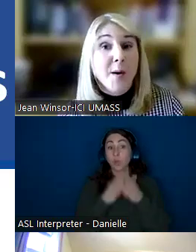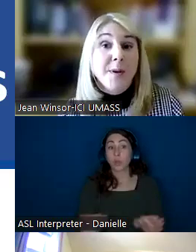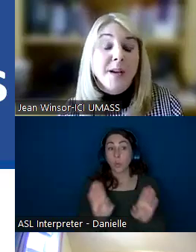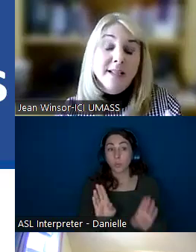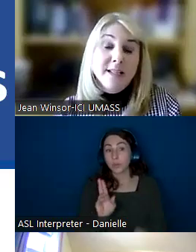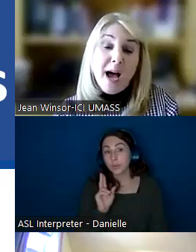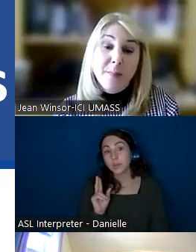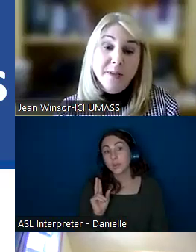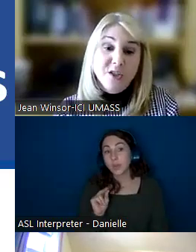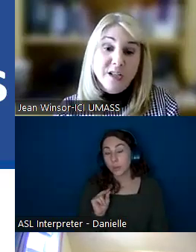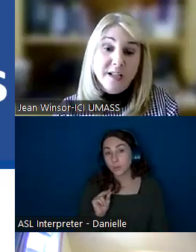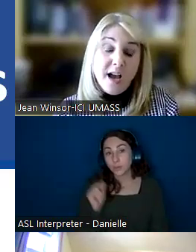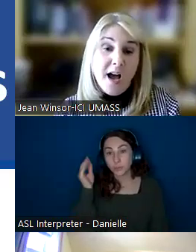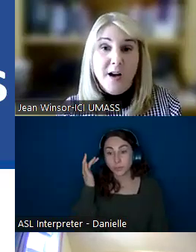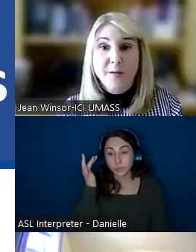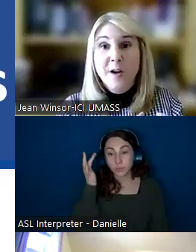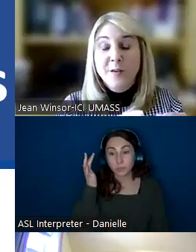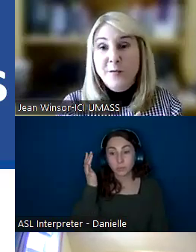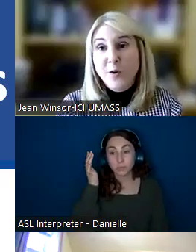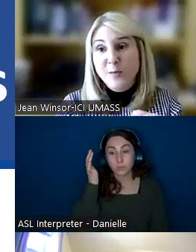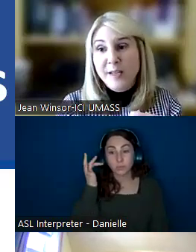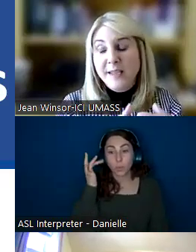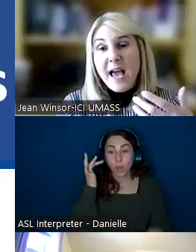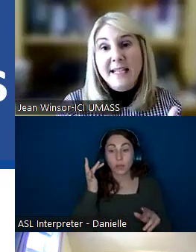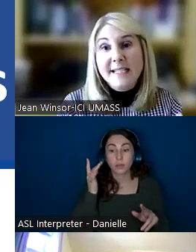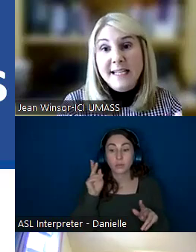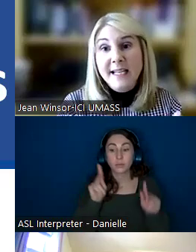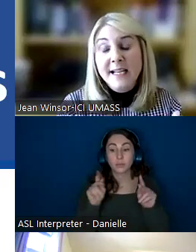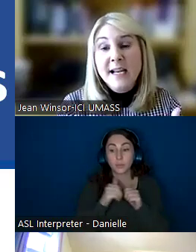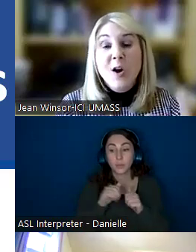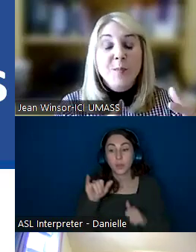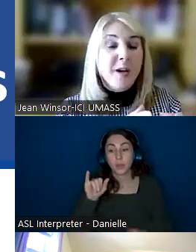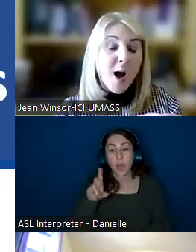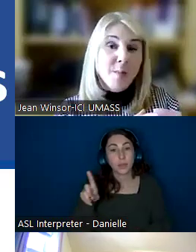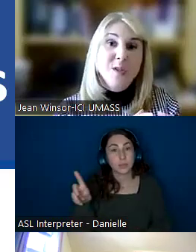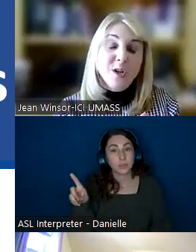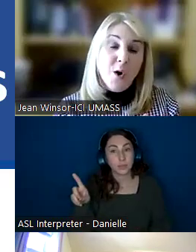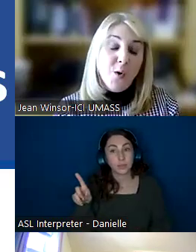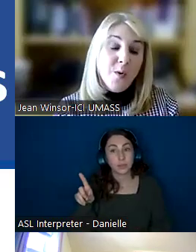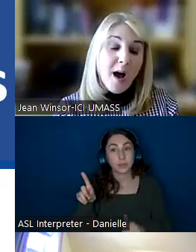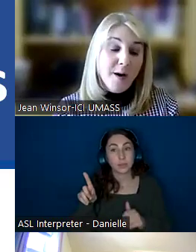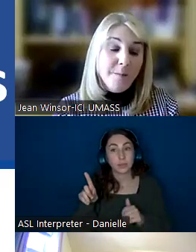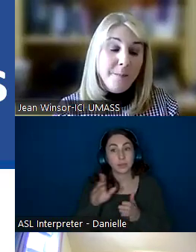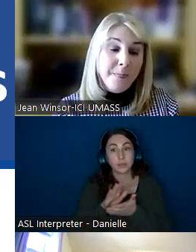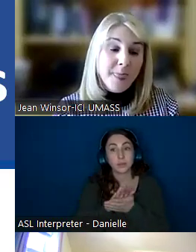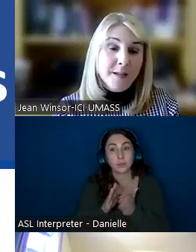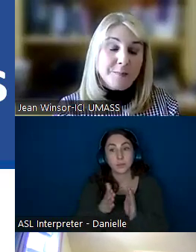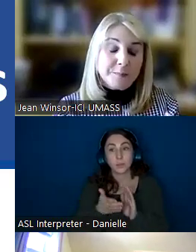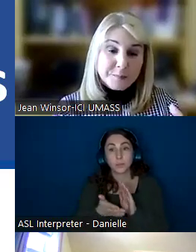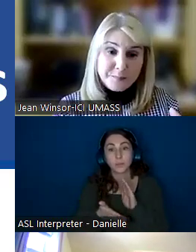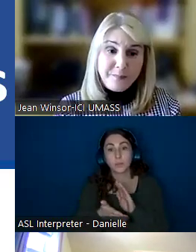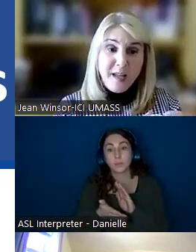no, because the population of folks with IDD becomes so